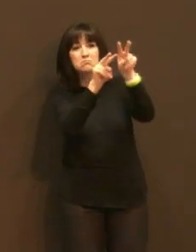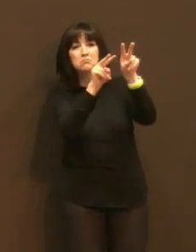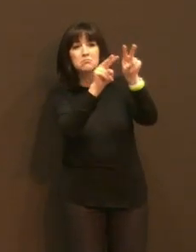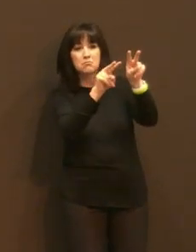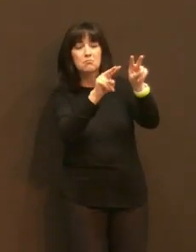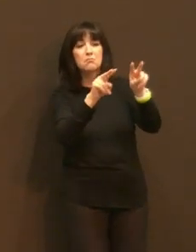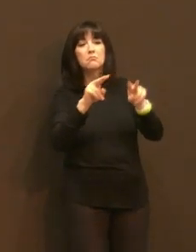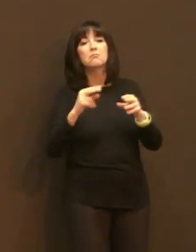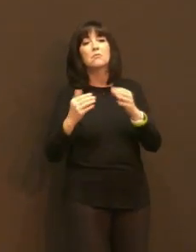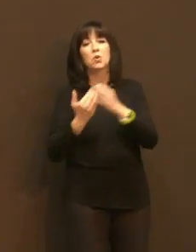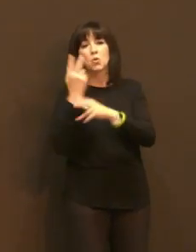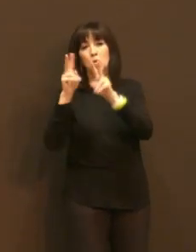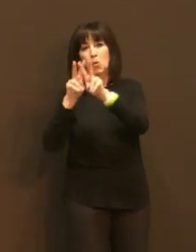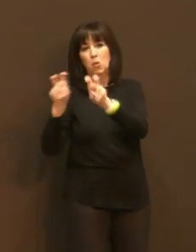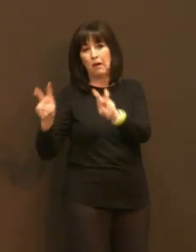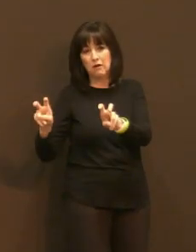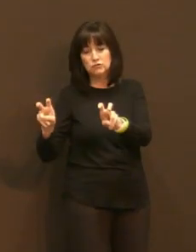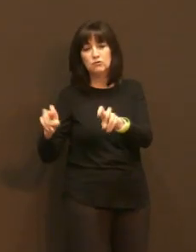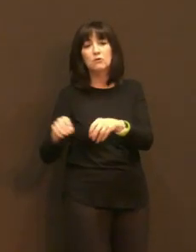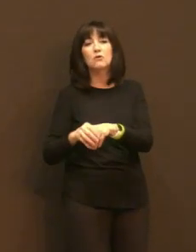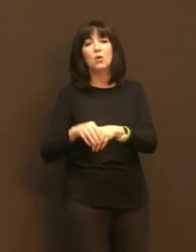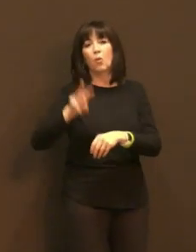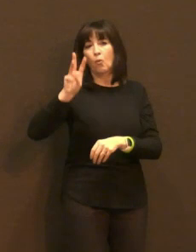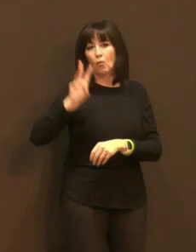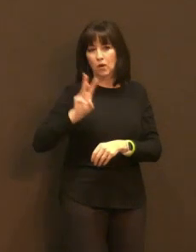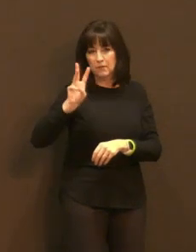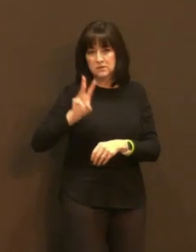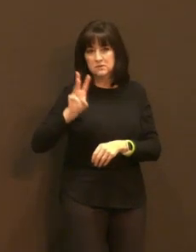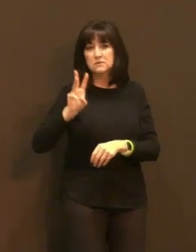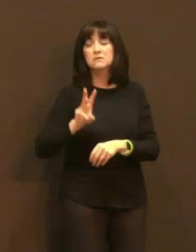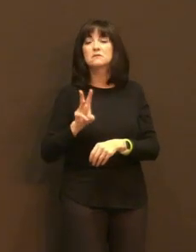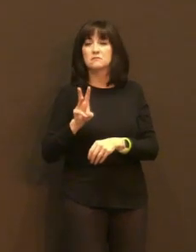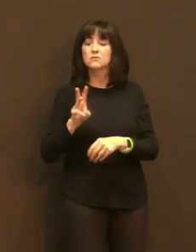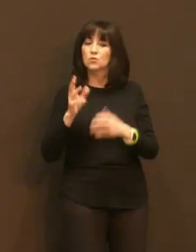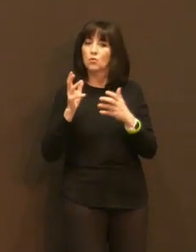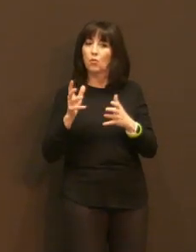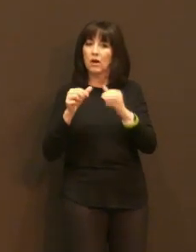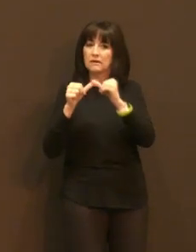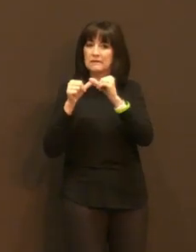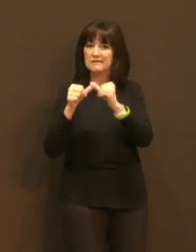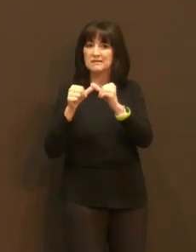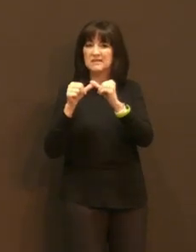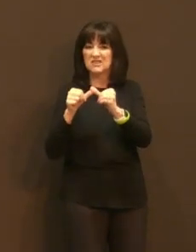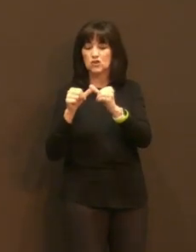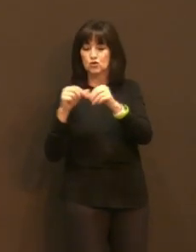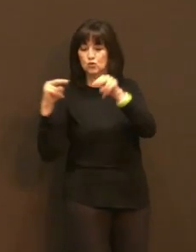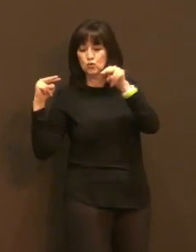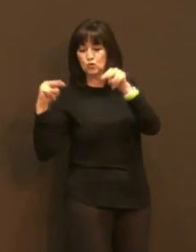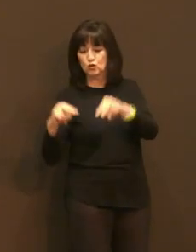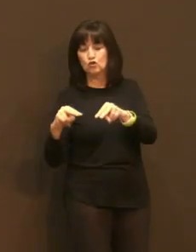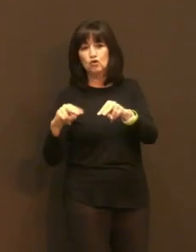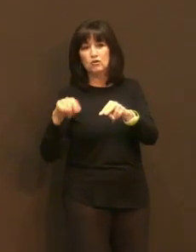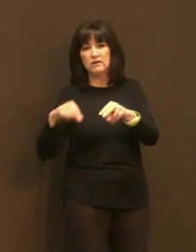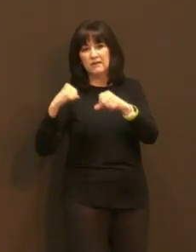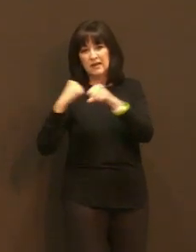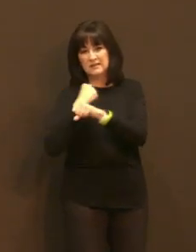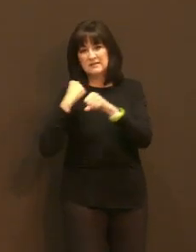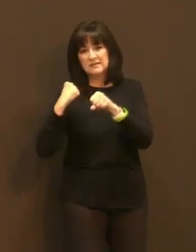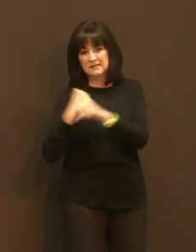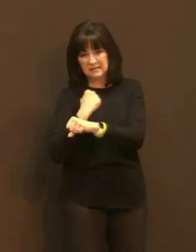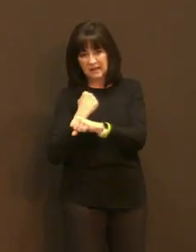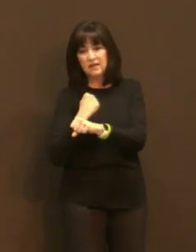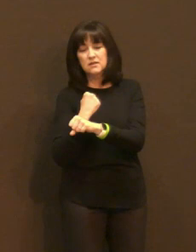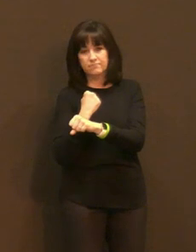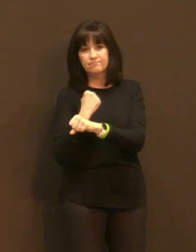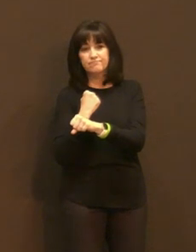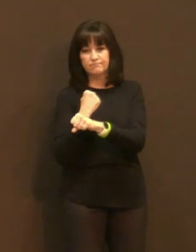Wilmington. And so we'll continue to look at these data and to drive our decision